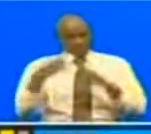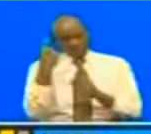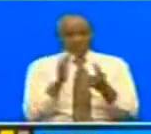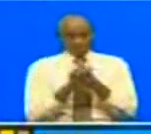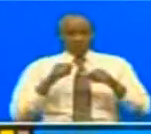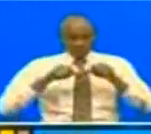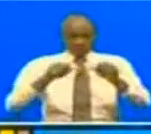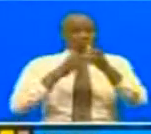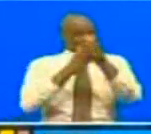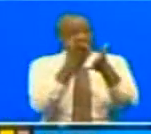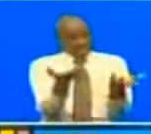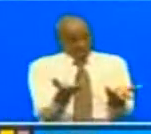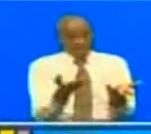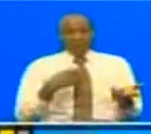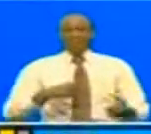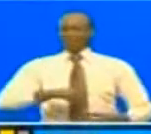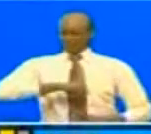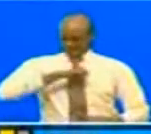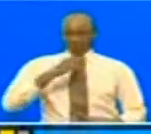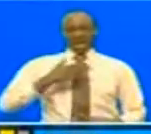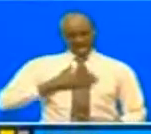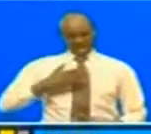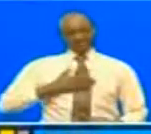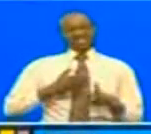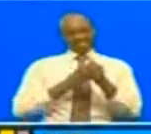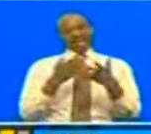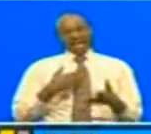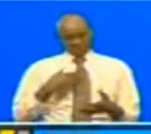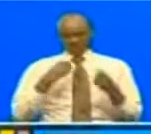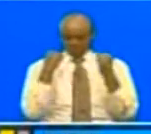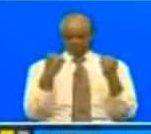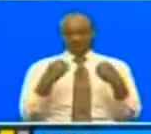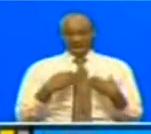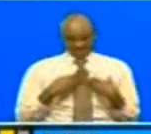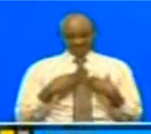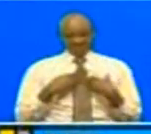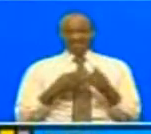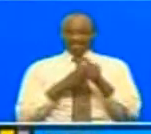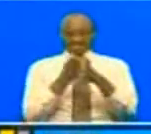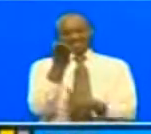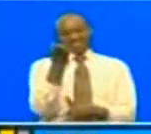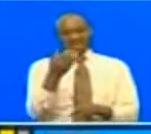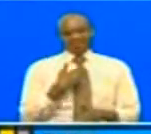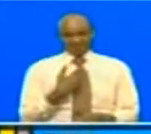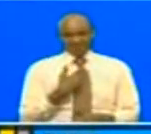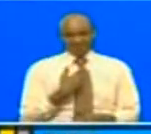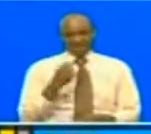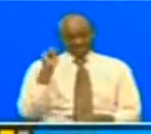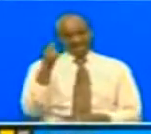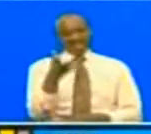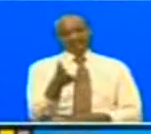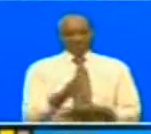sustain their leadership, and I'm proud of how we have held on strongly to our market leadership position in